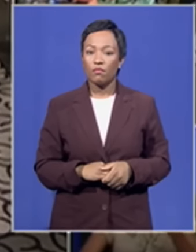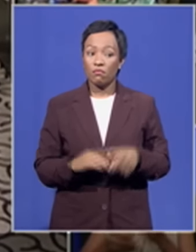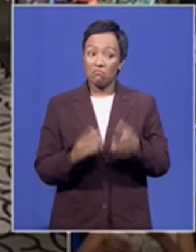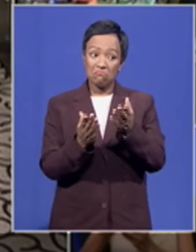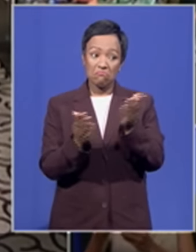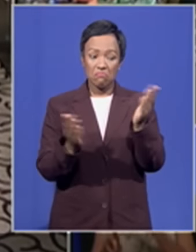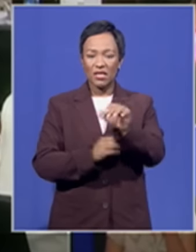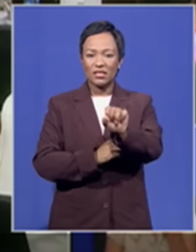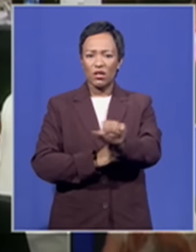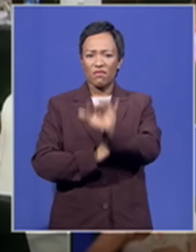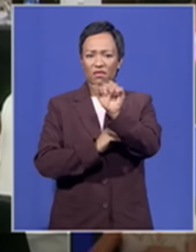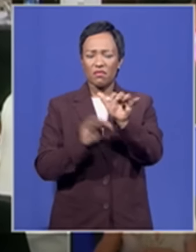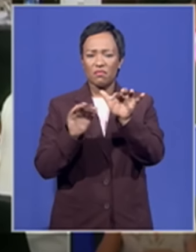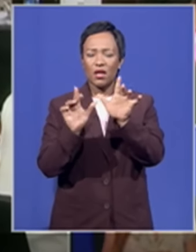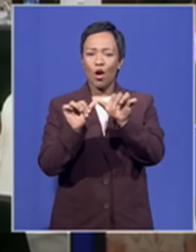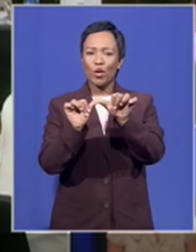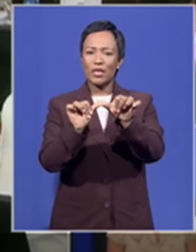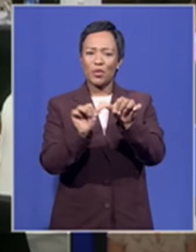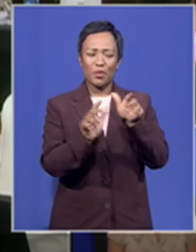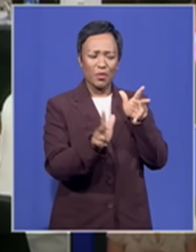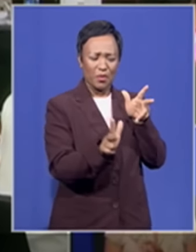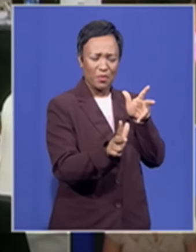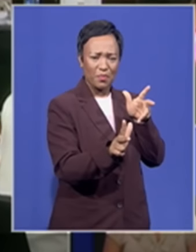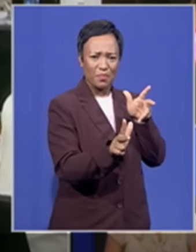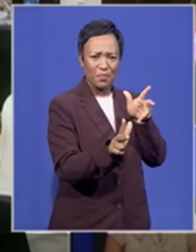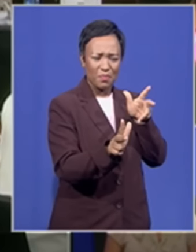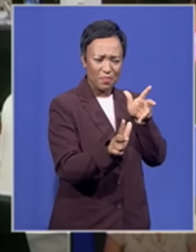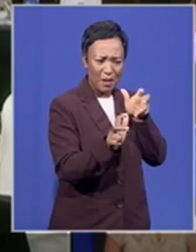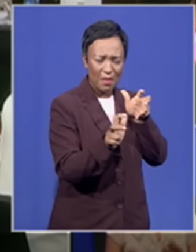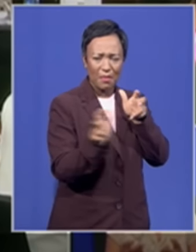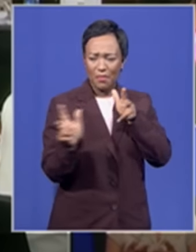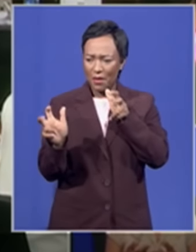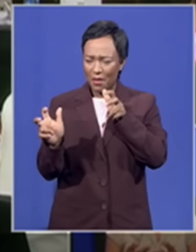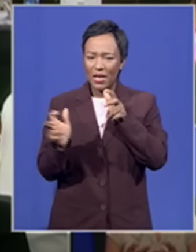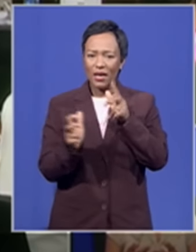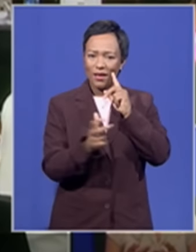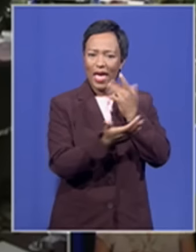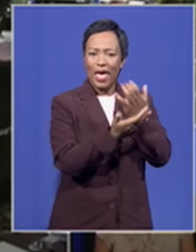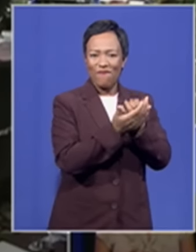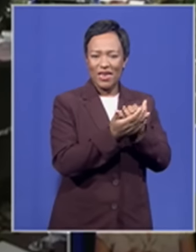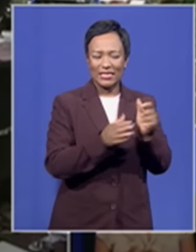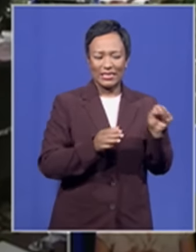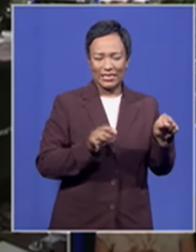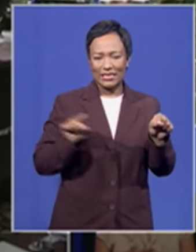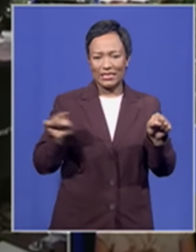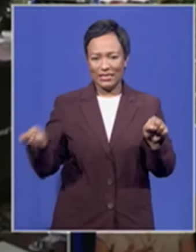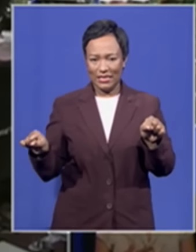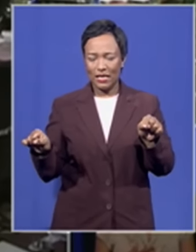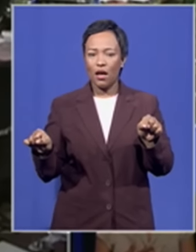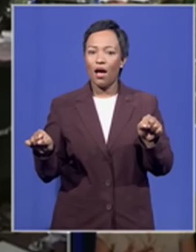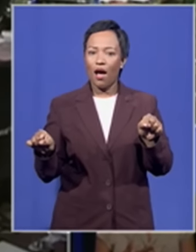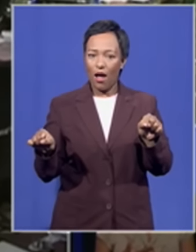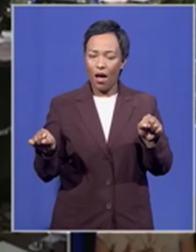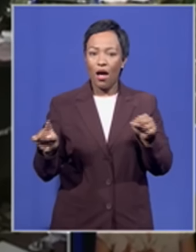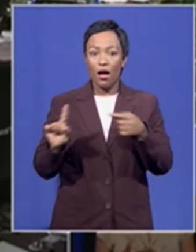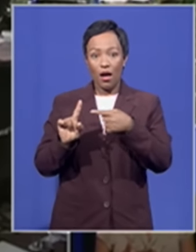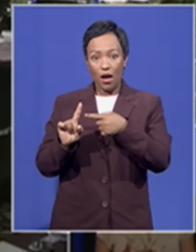bo nyarosang komisheneng ya matlanka hammoho le komiting ya palamente, Mashatile o ne a le hlokolosi ha ne a arabela